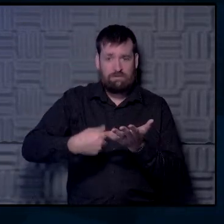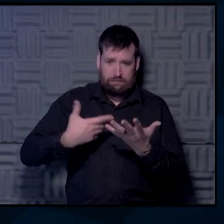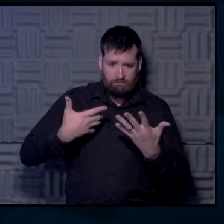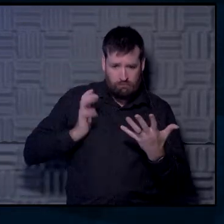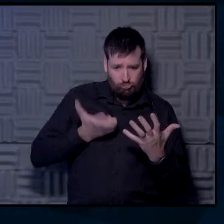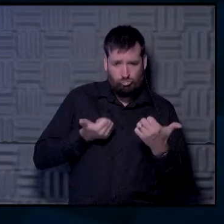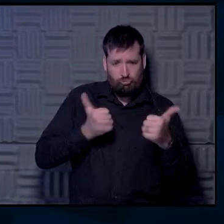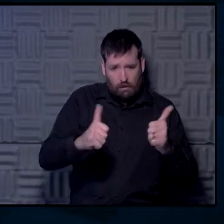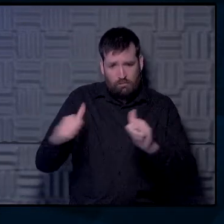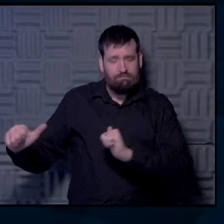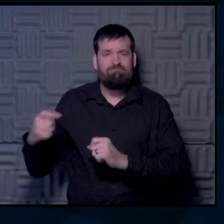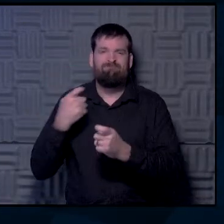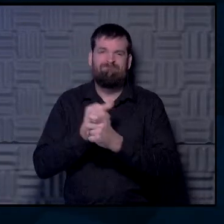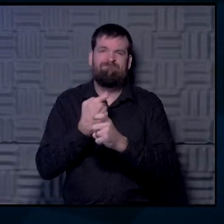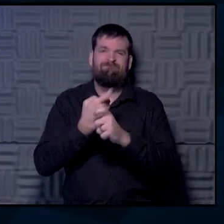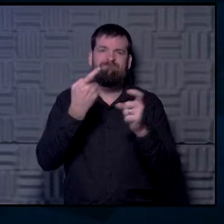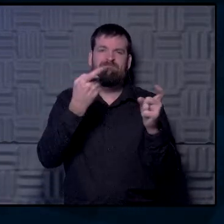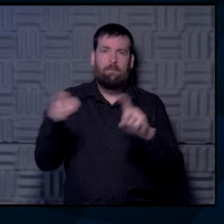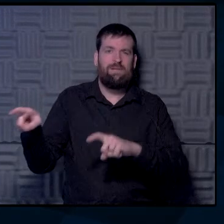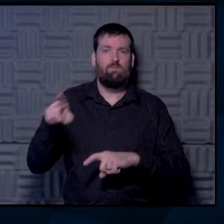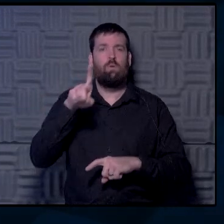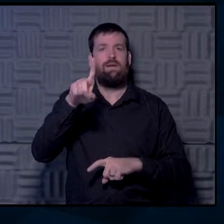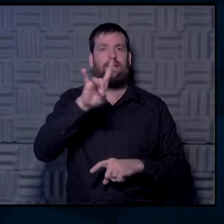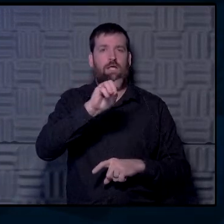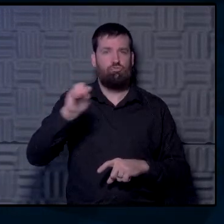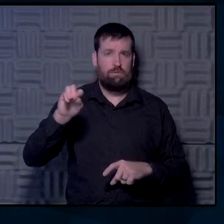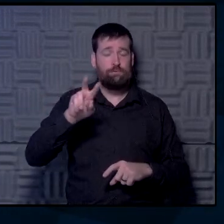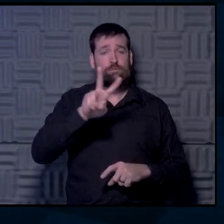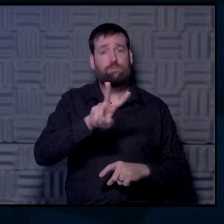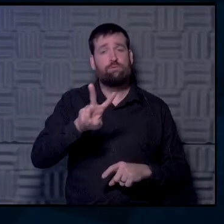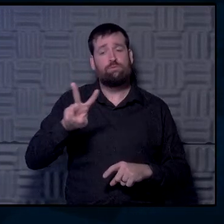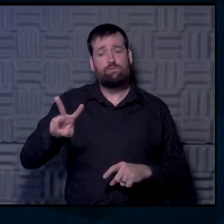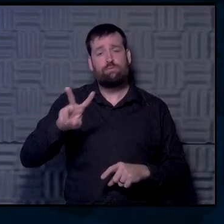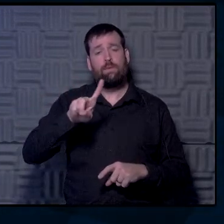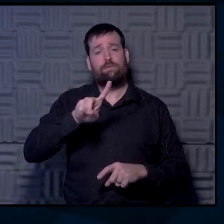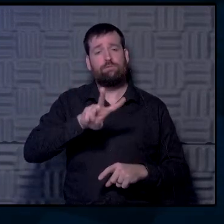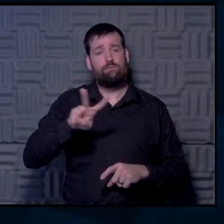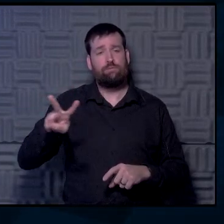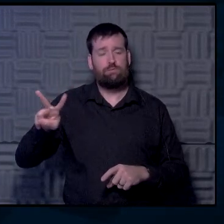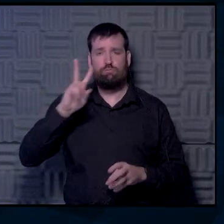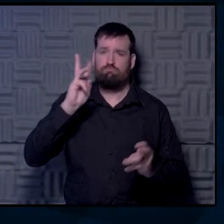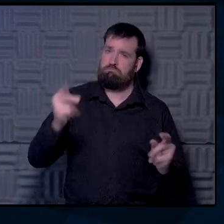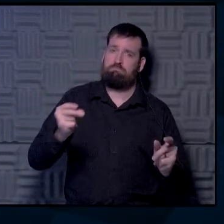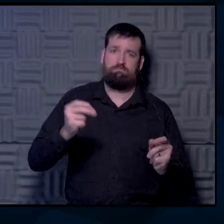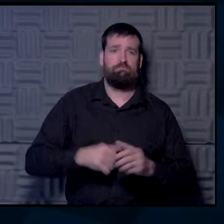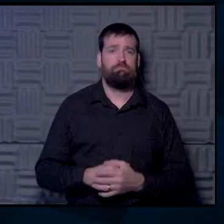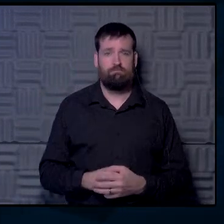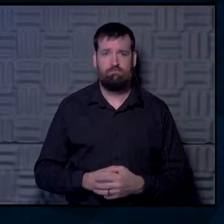efforts, poisonings can happen. Call 1-800-222-1222 right away.